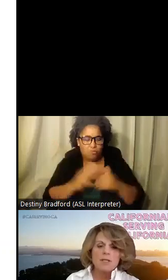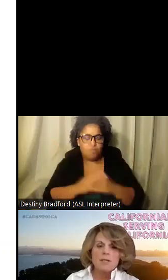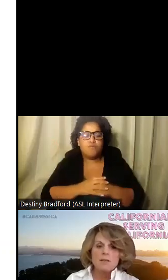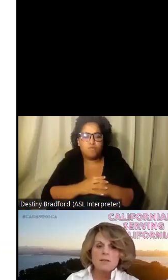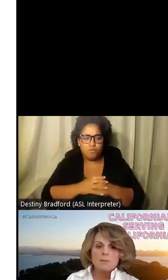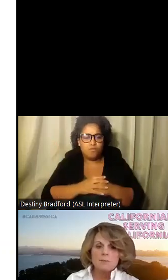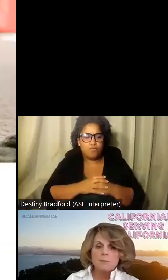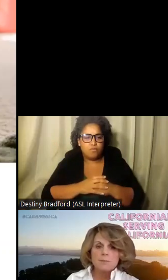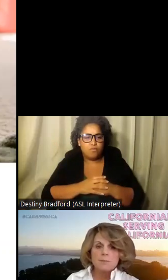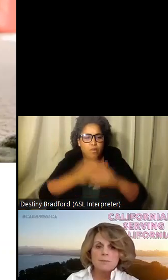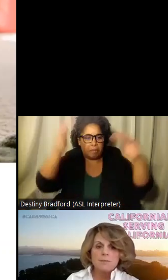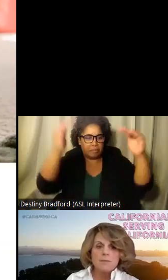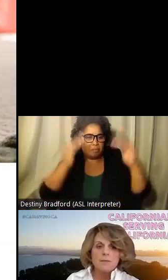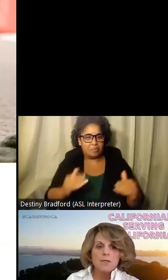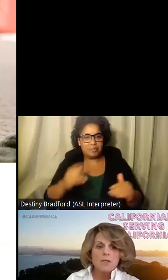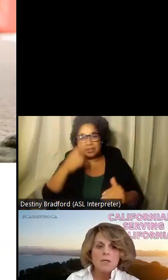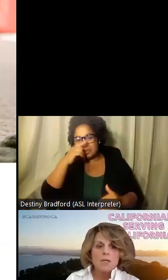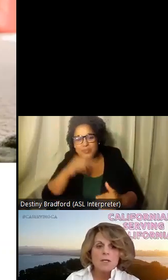slide, please.